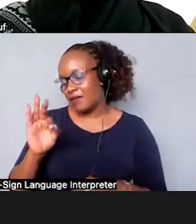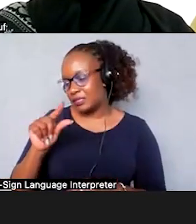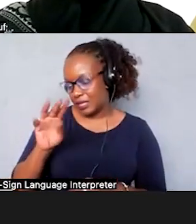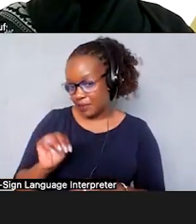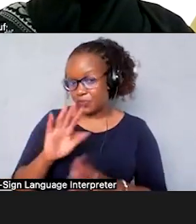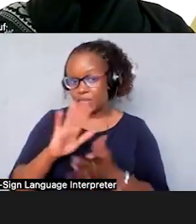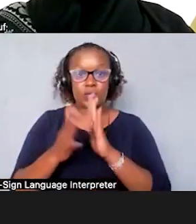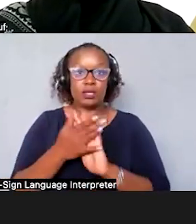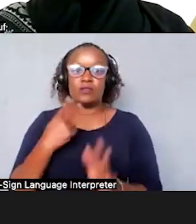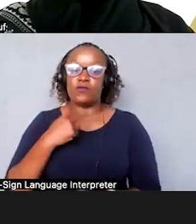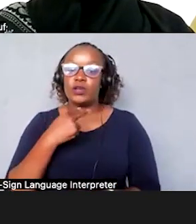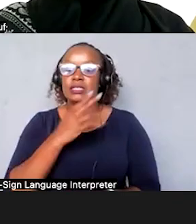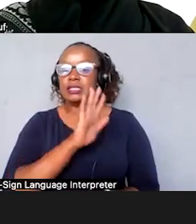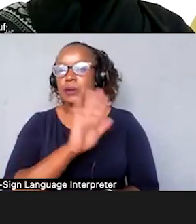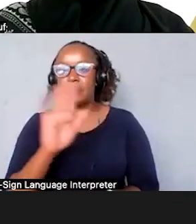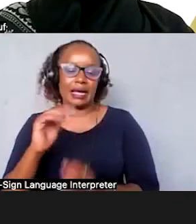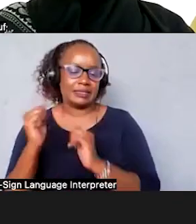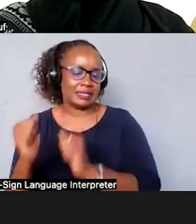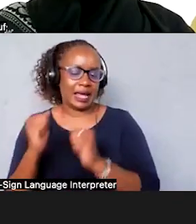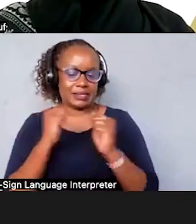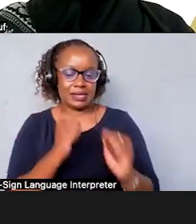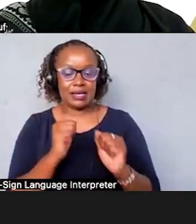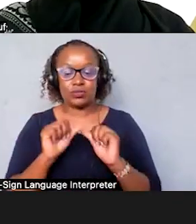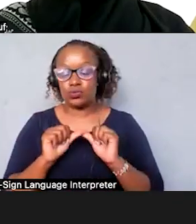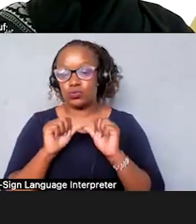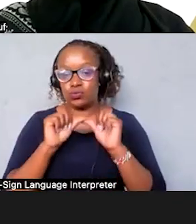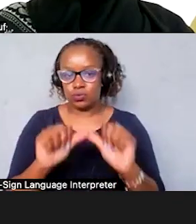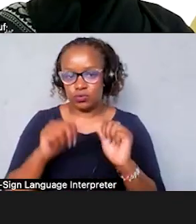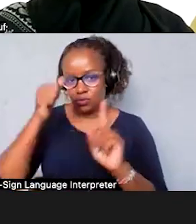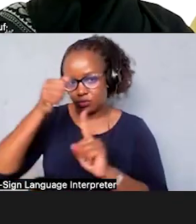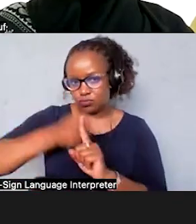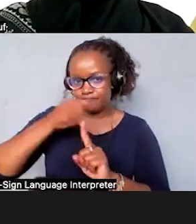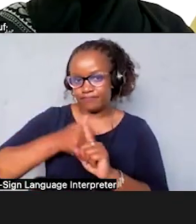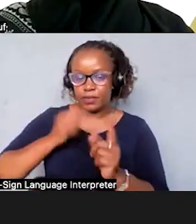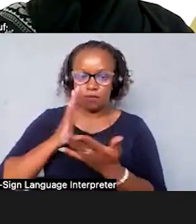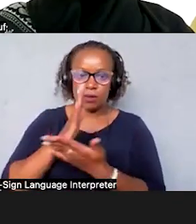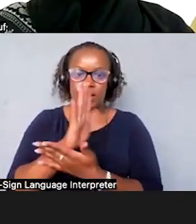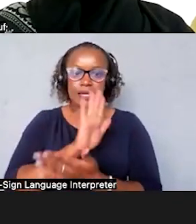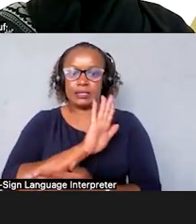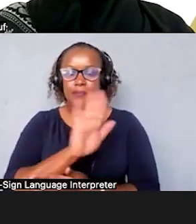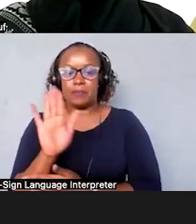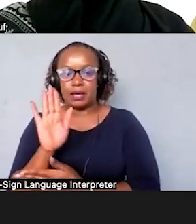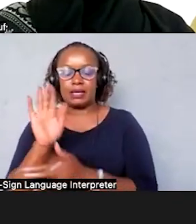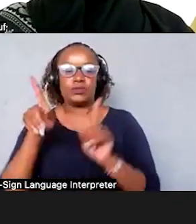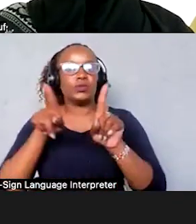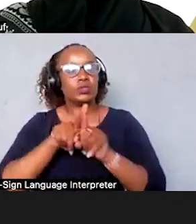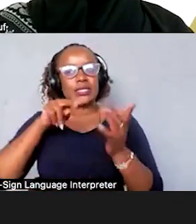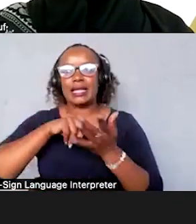very hard to continue, just fighting for their rights and just standing up for